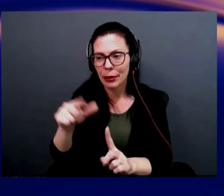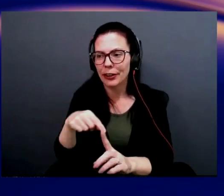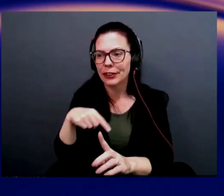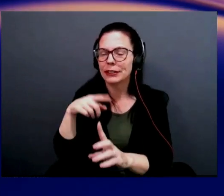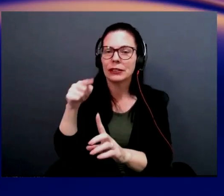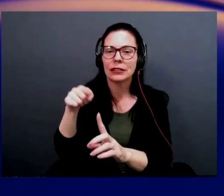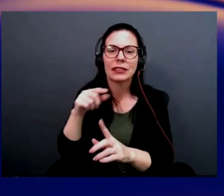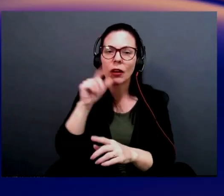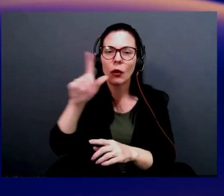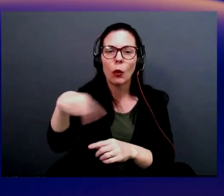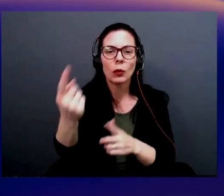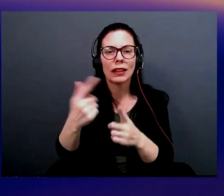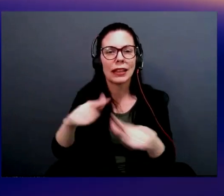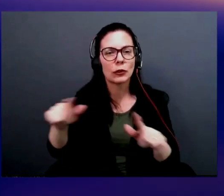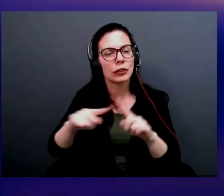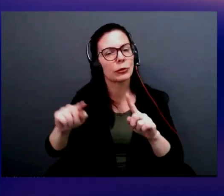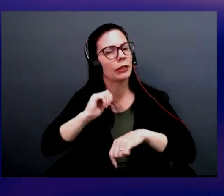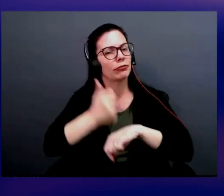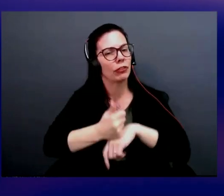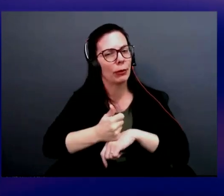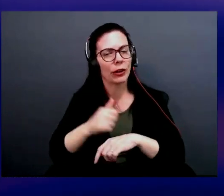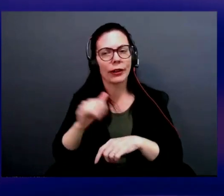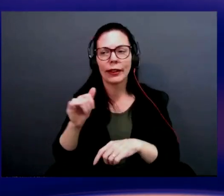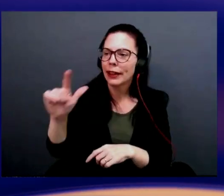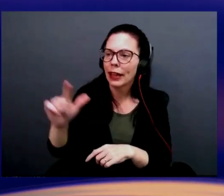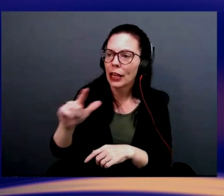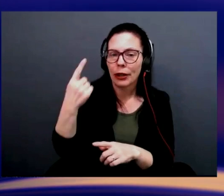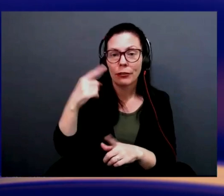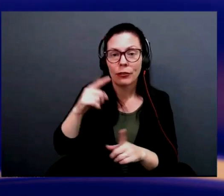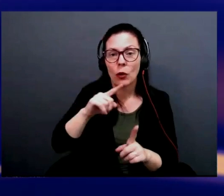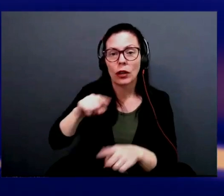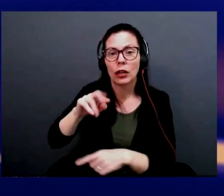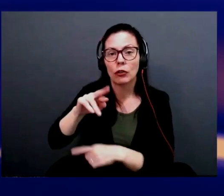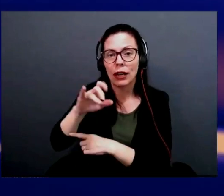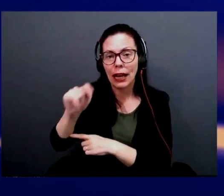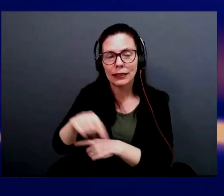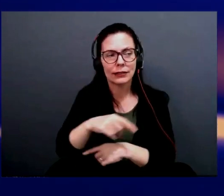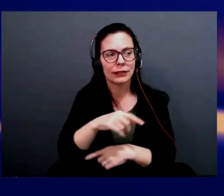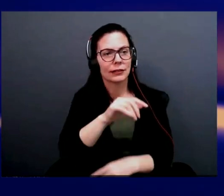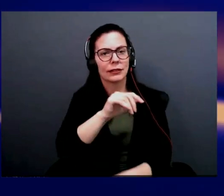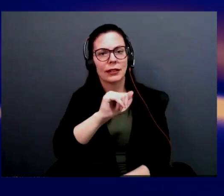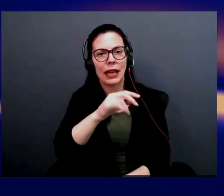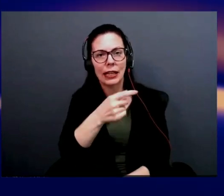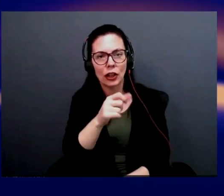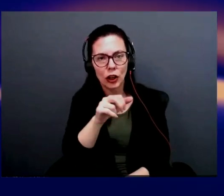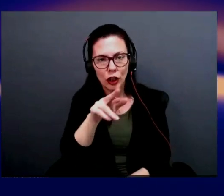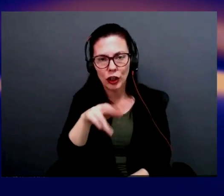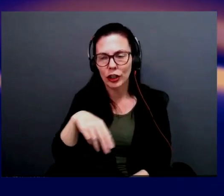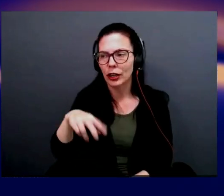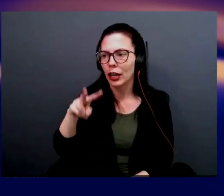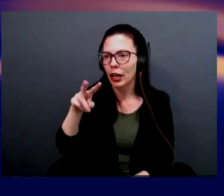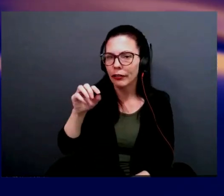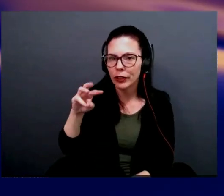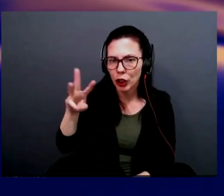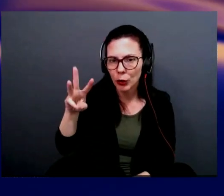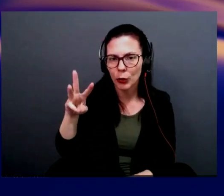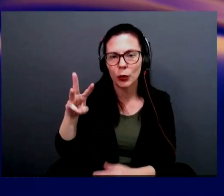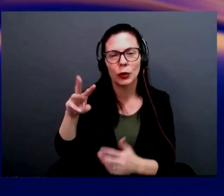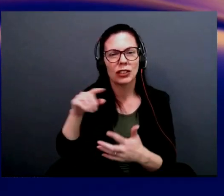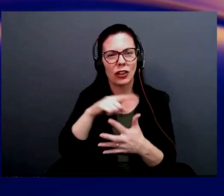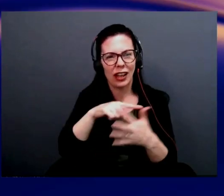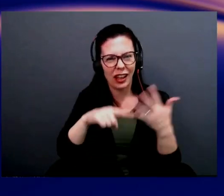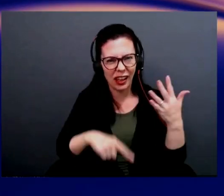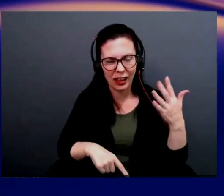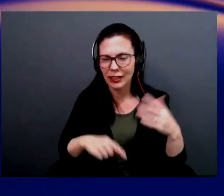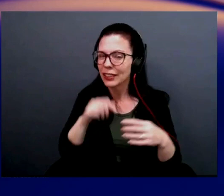language, but framework too. There are libraries for React, libraries for Angular, Vue. And you don't have to use any